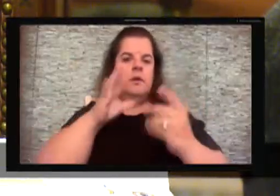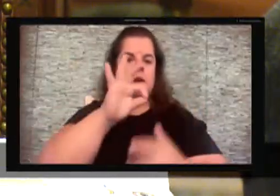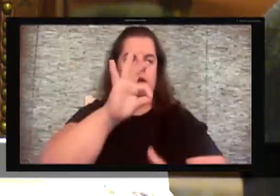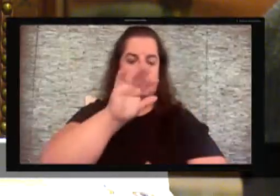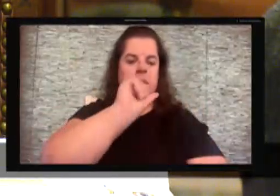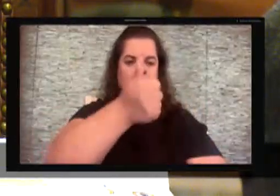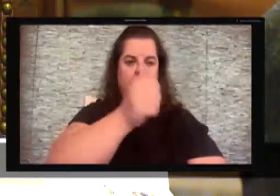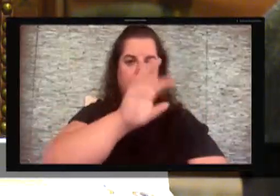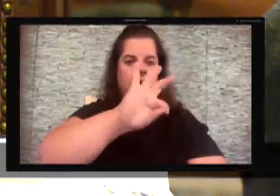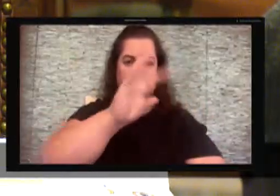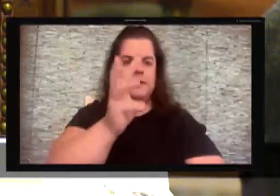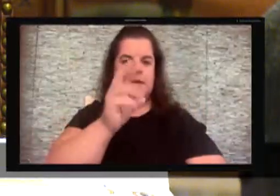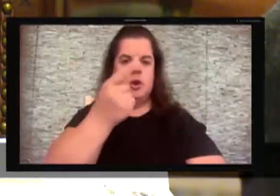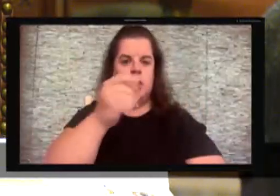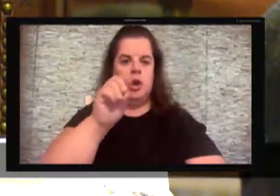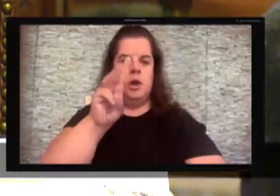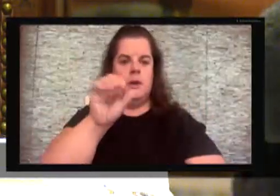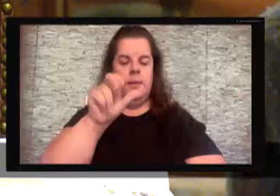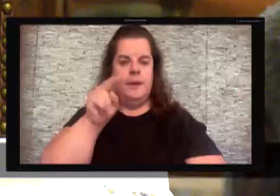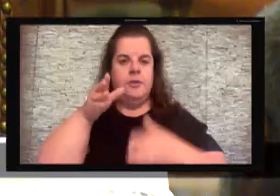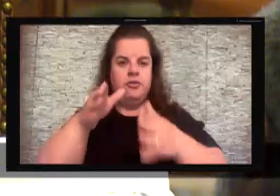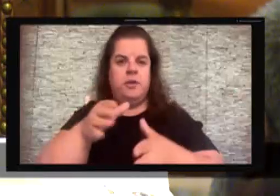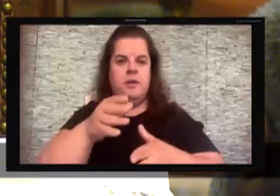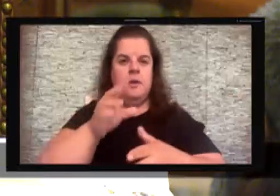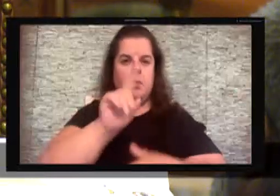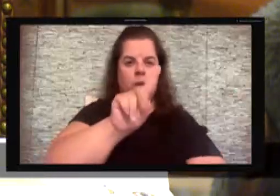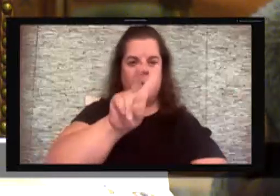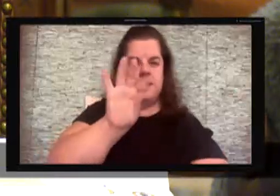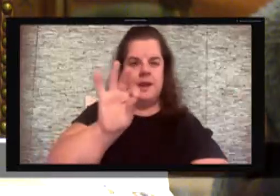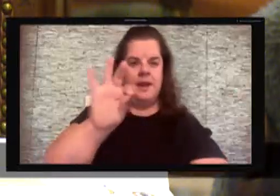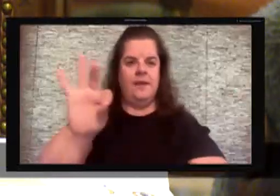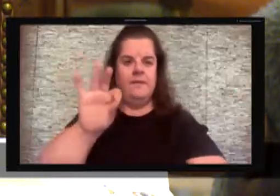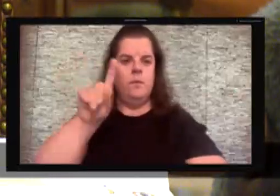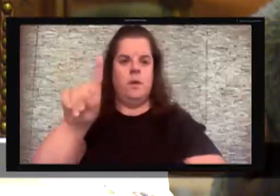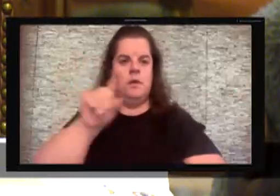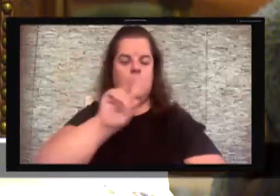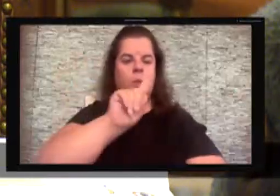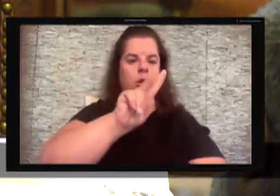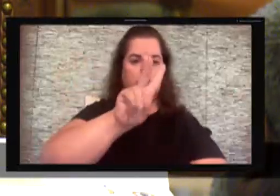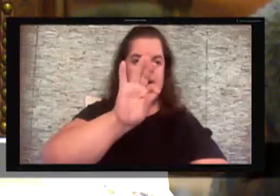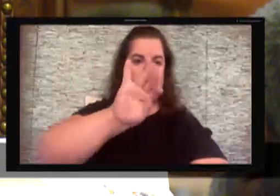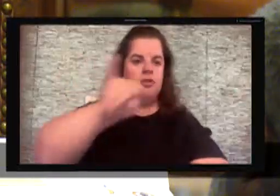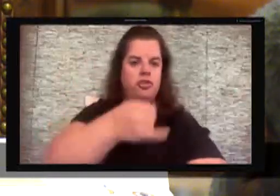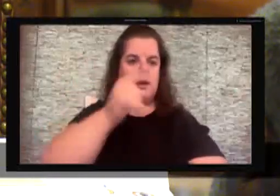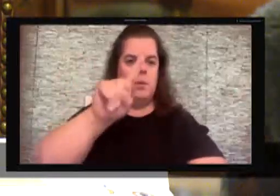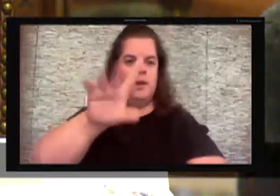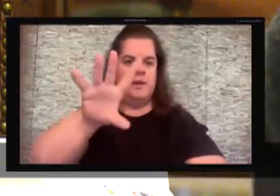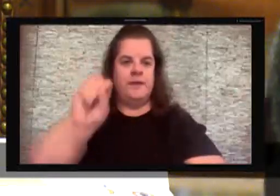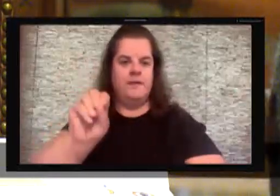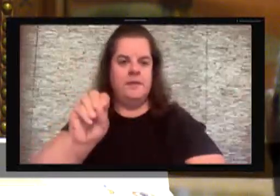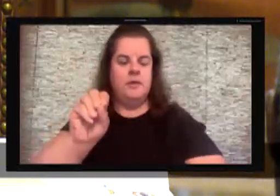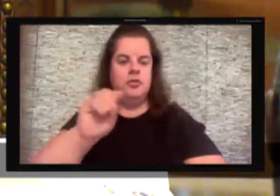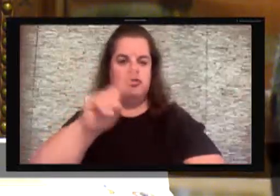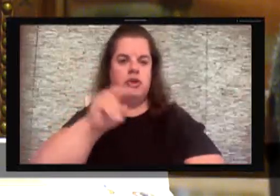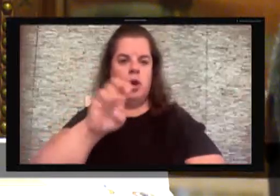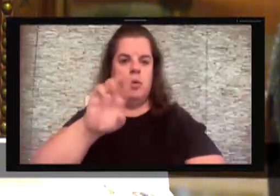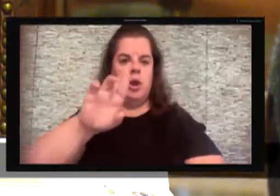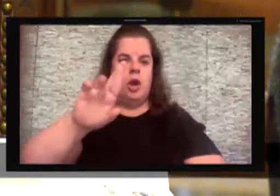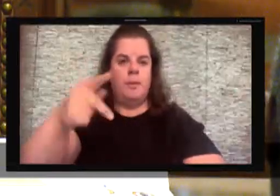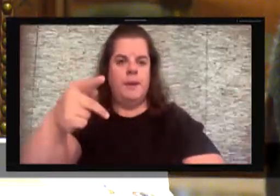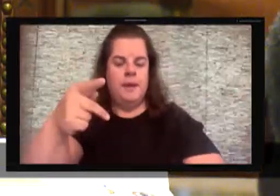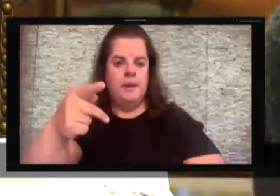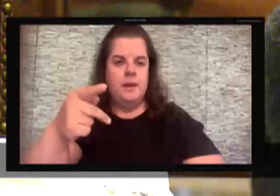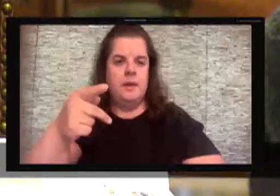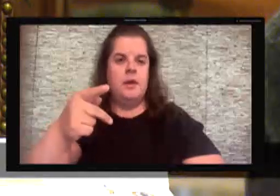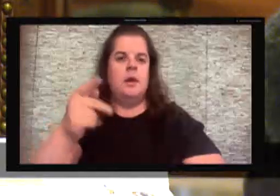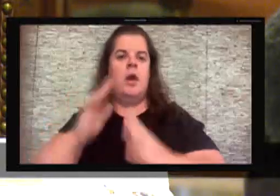at 1096 Goodman Street, parcels 129 F1 and 129 J150, zoned RP, residential